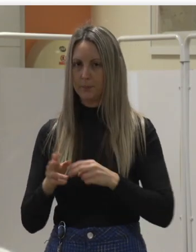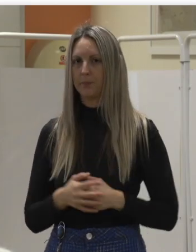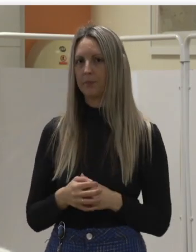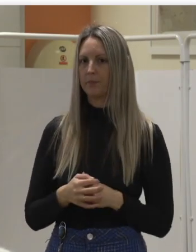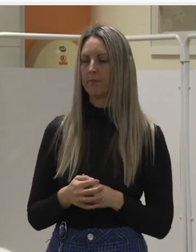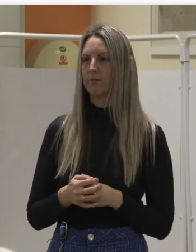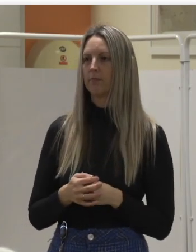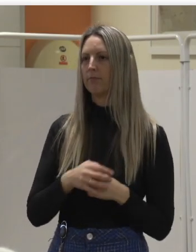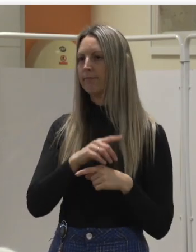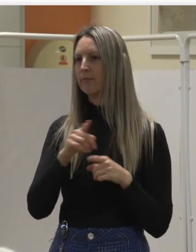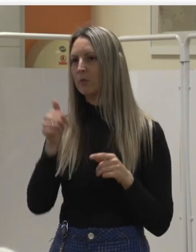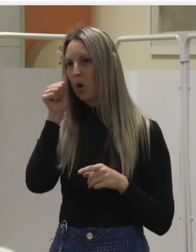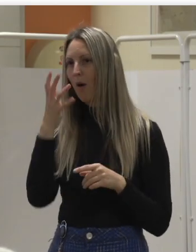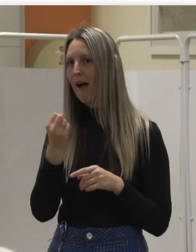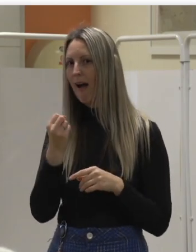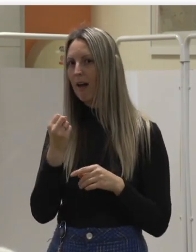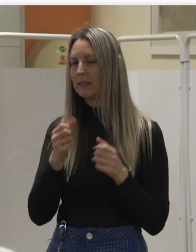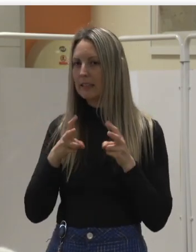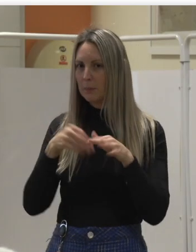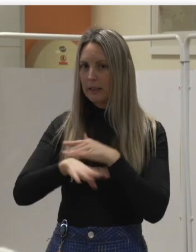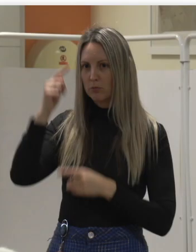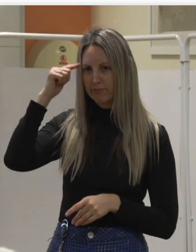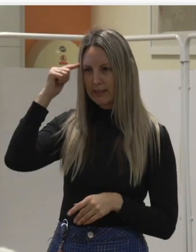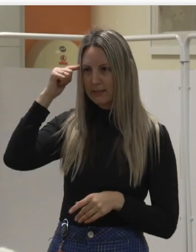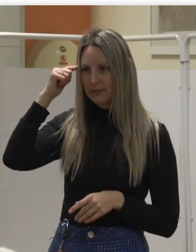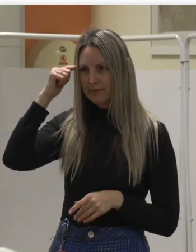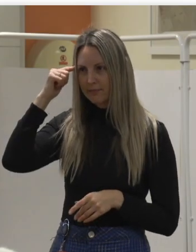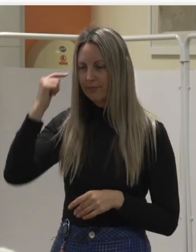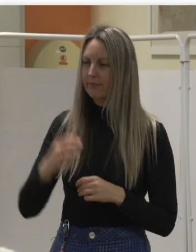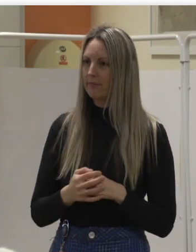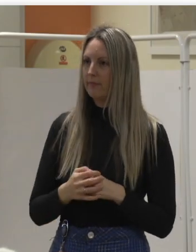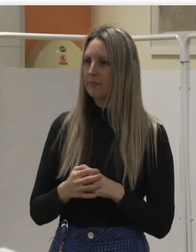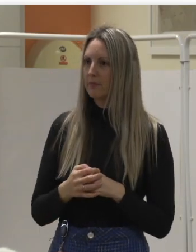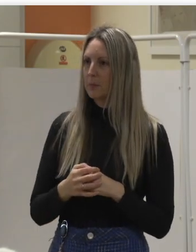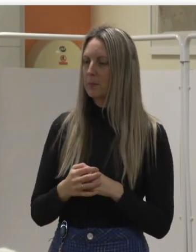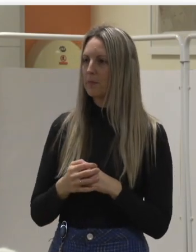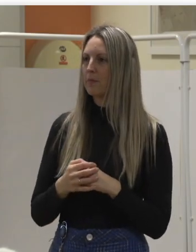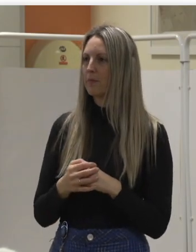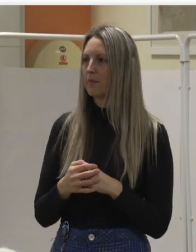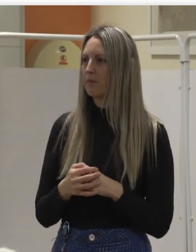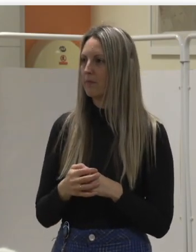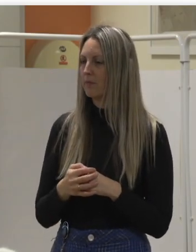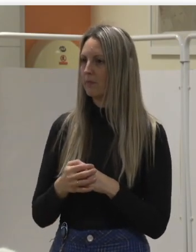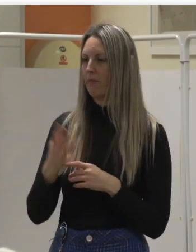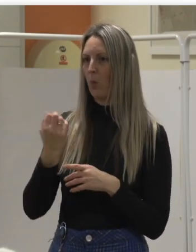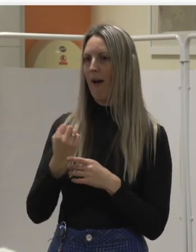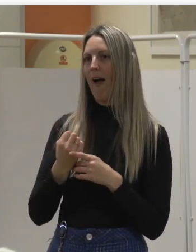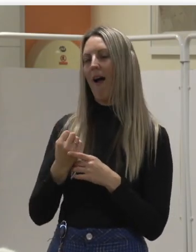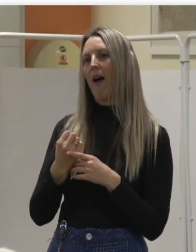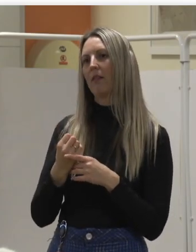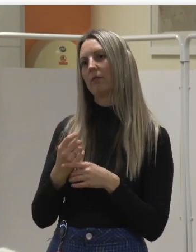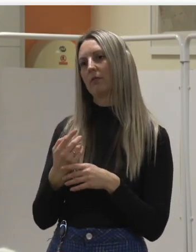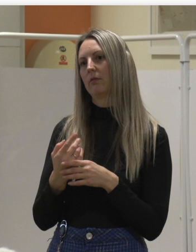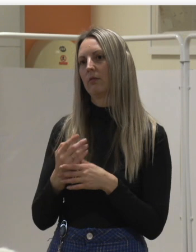pituitary, most of you probably know, which lies under the floor of the brain. And then there are adrenal glands just above